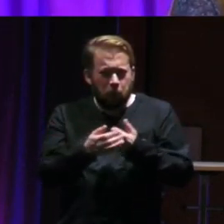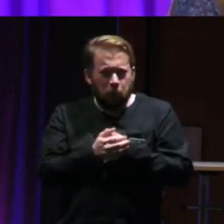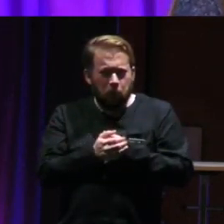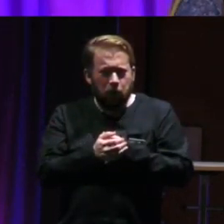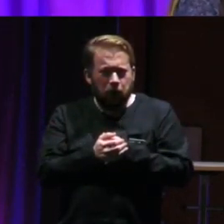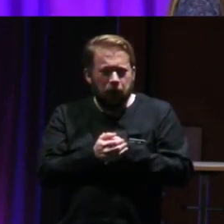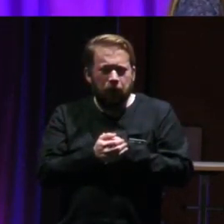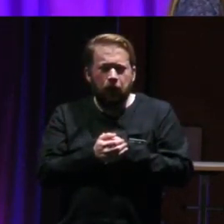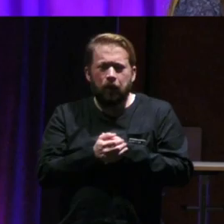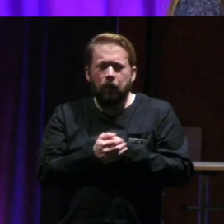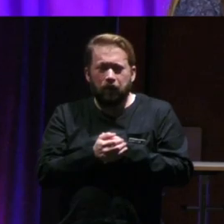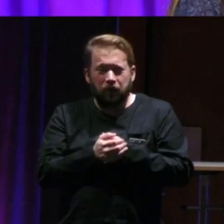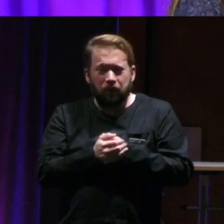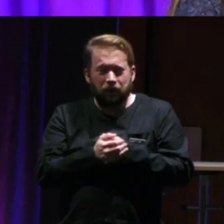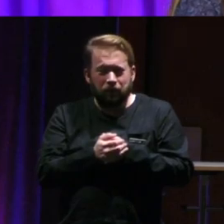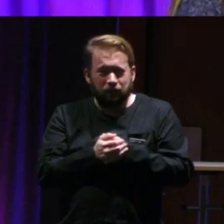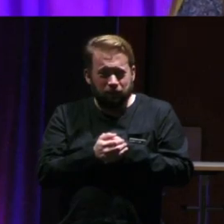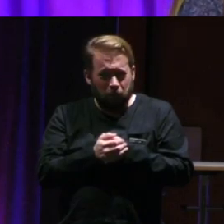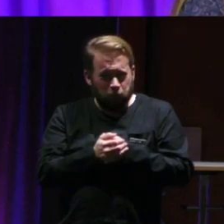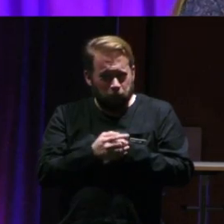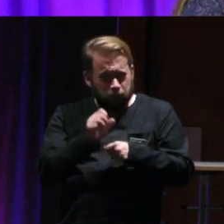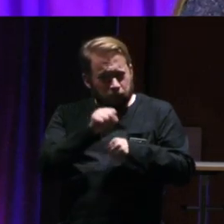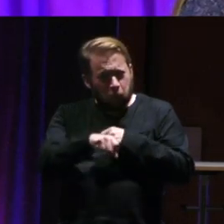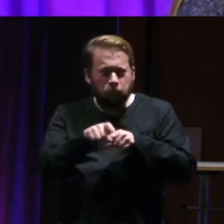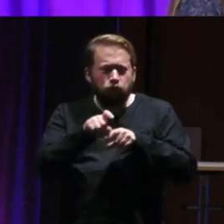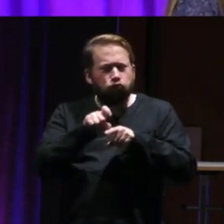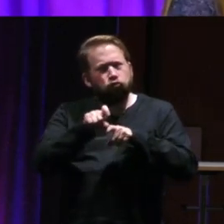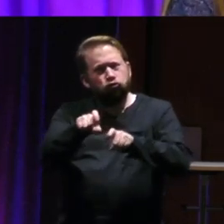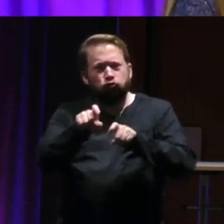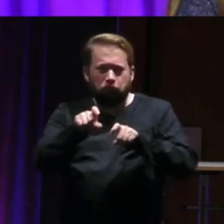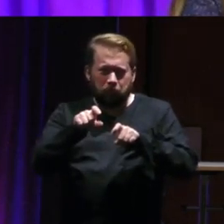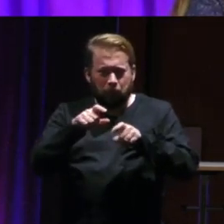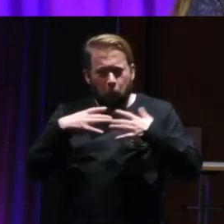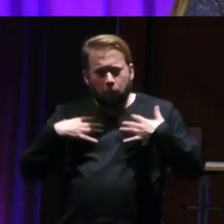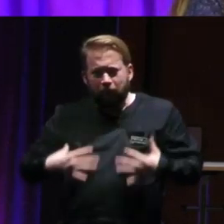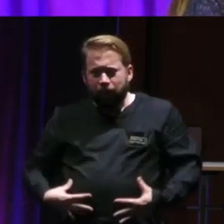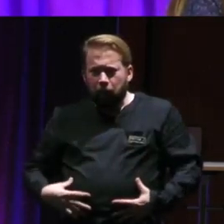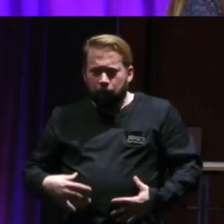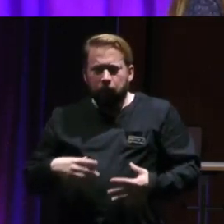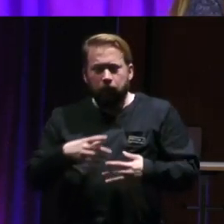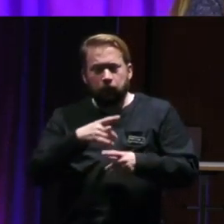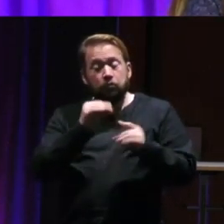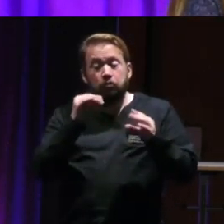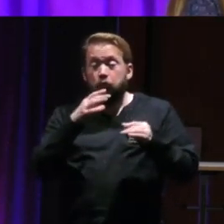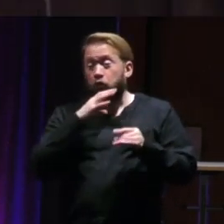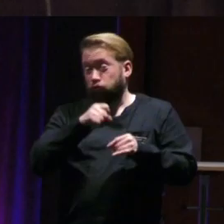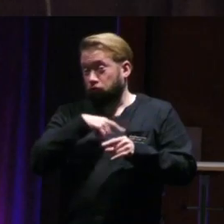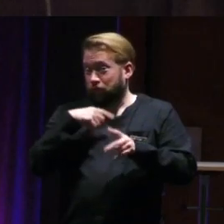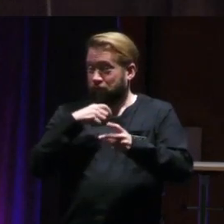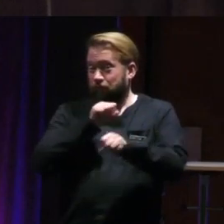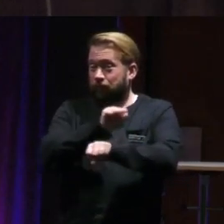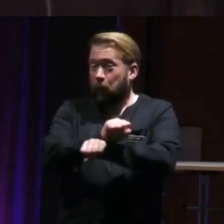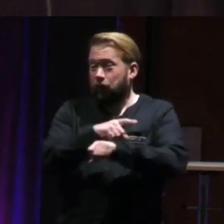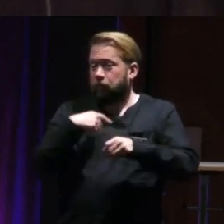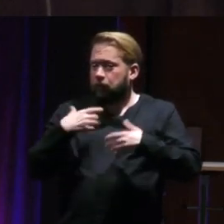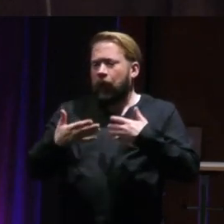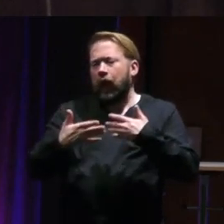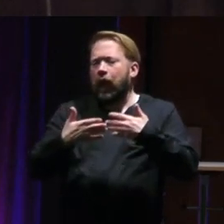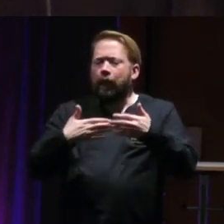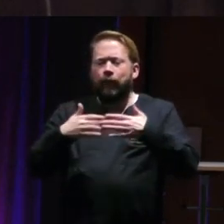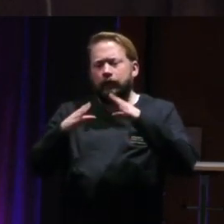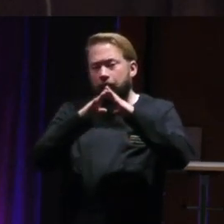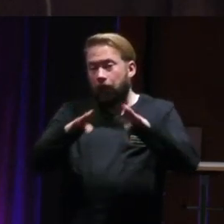To make uniforms for the. It's not only me. Not only you, but Russian others, prisoners yes, yeah. Are going to labor camps, so it's not prisons